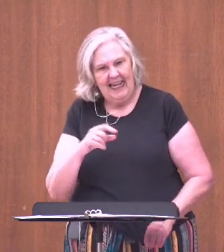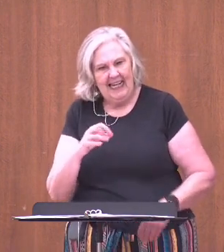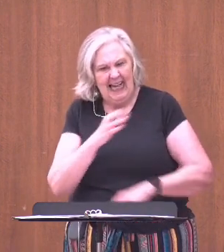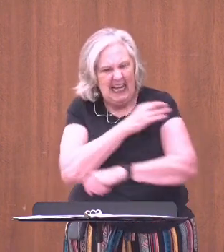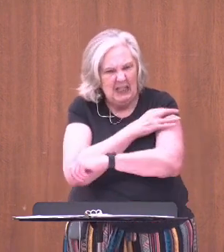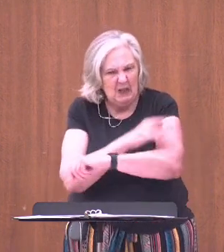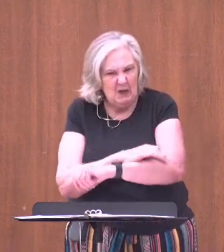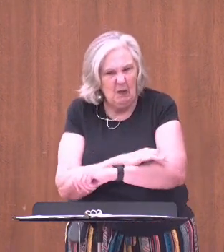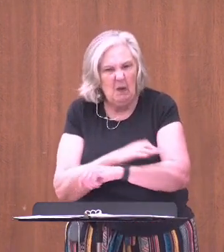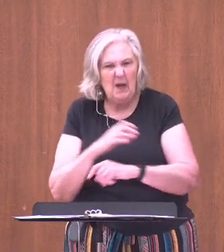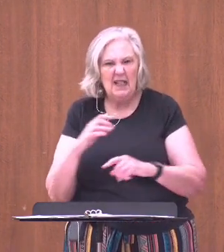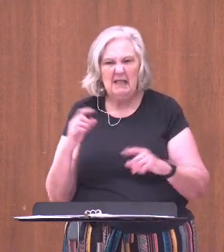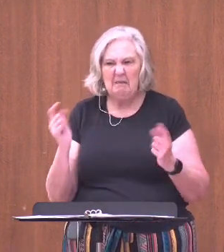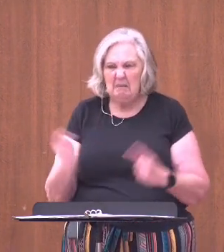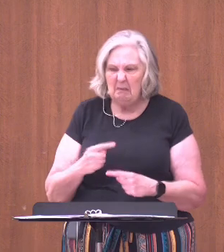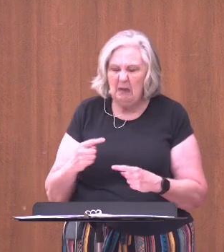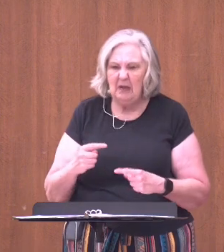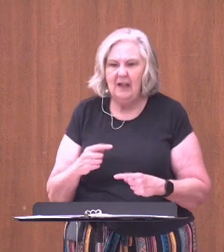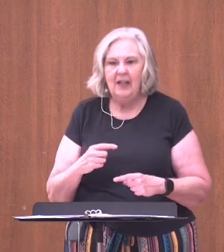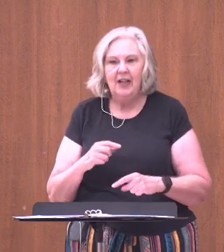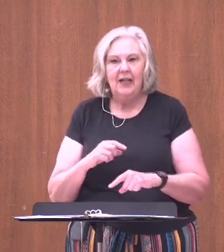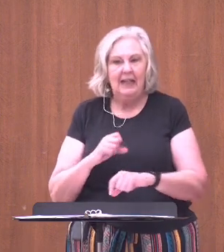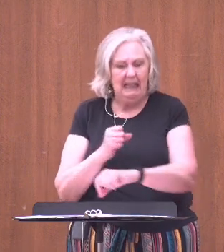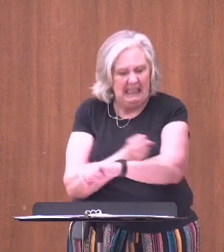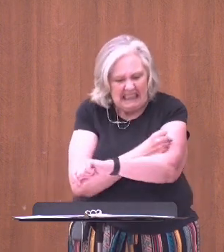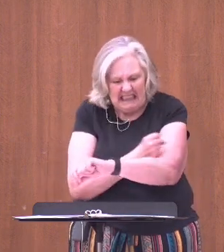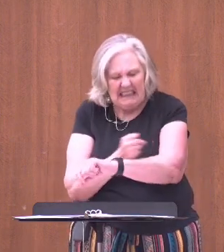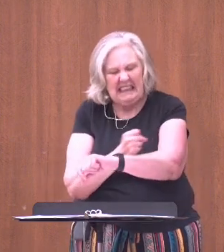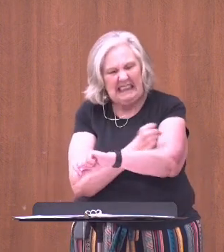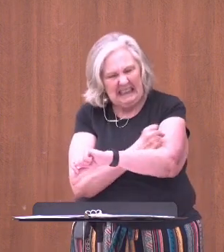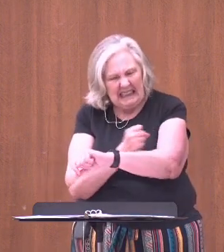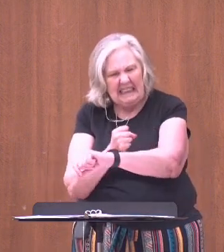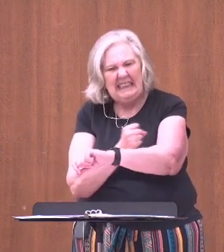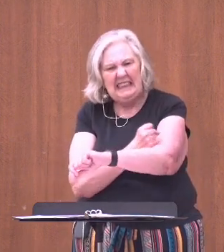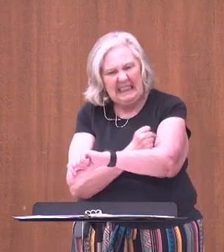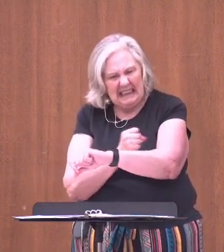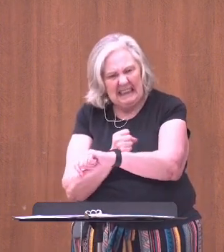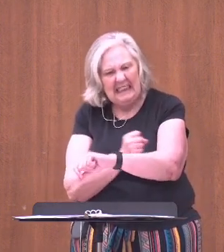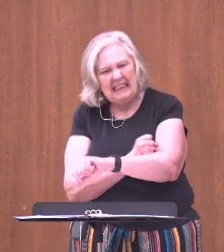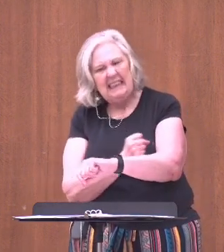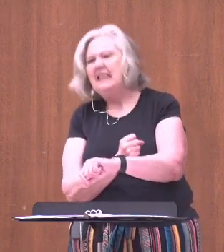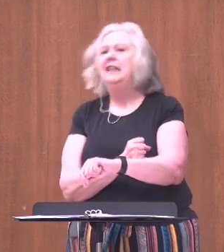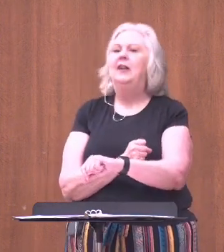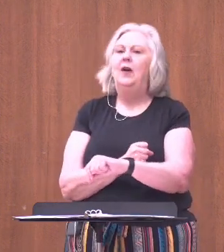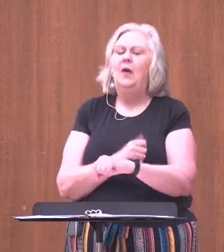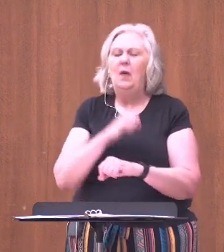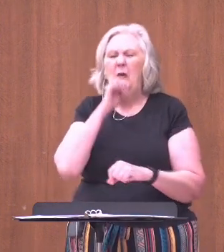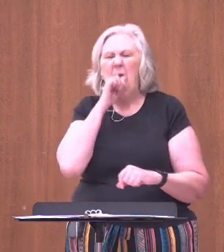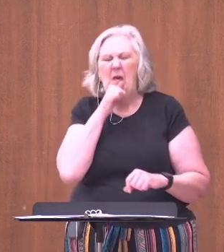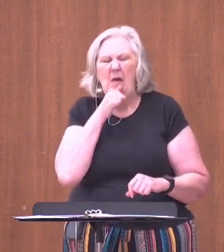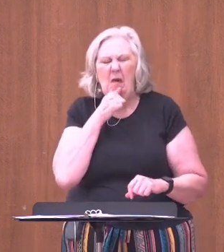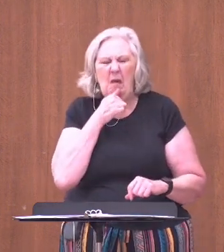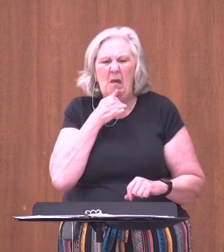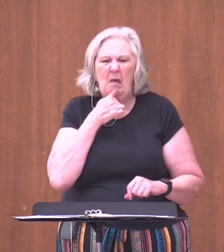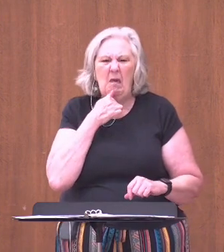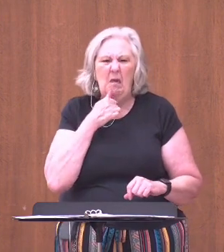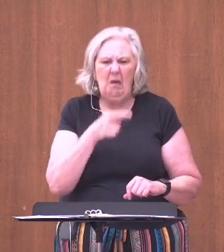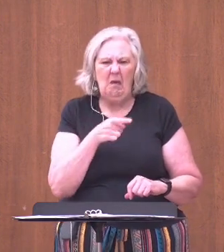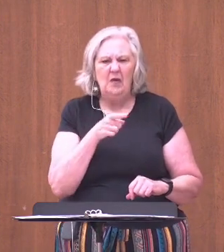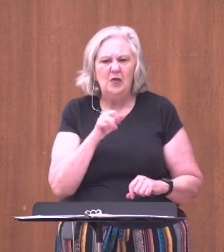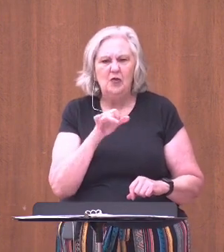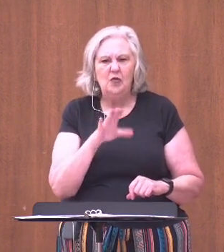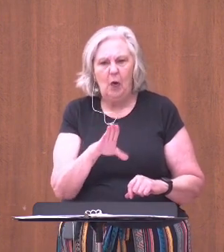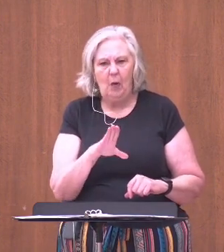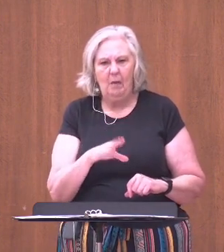and scabs on his skin and was using pottery to scratch them, he was miserable.